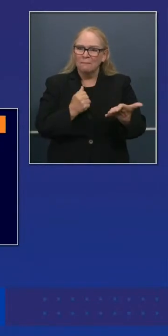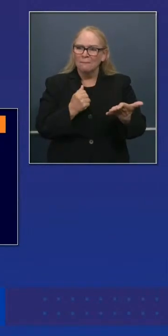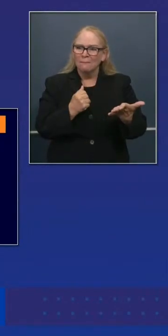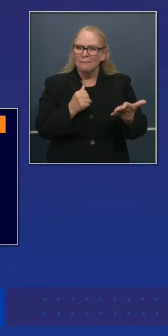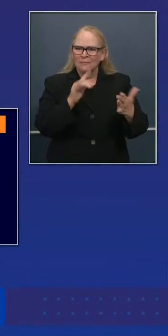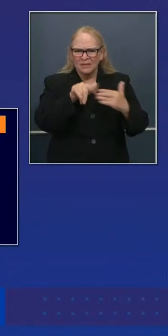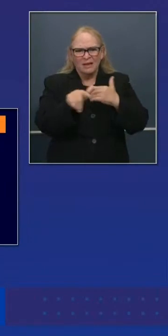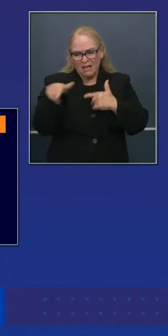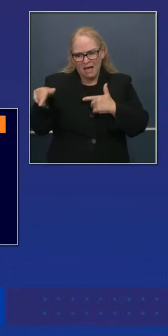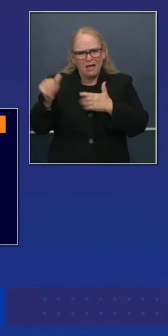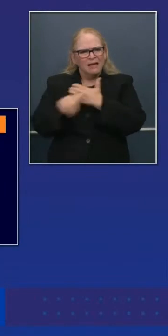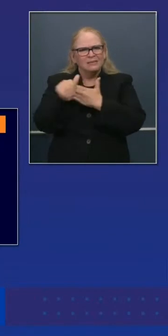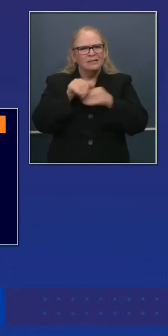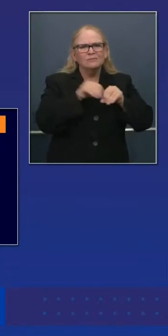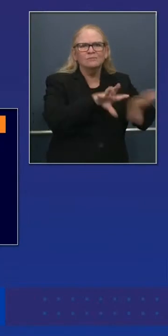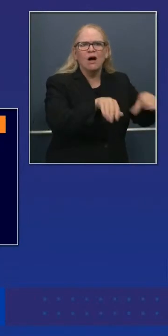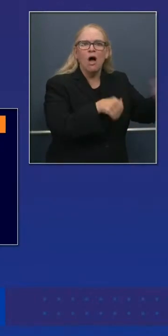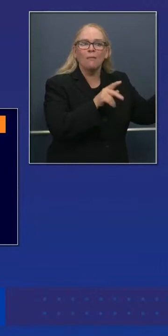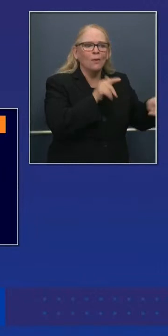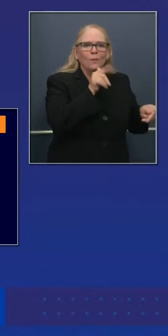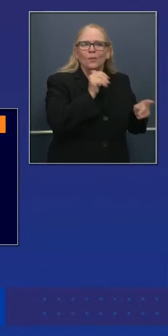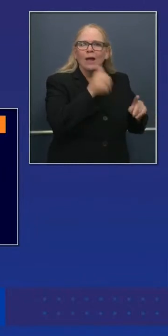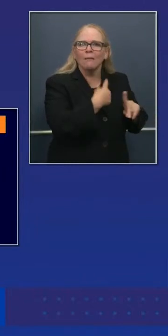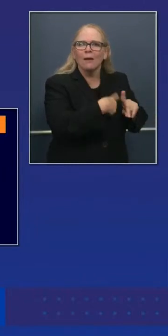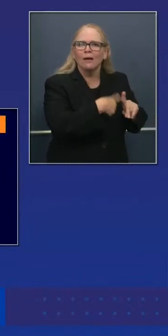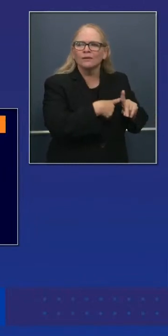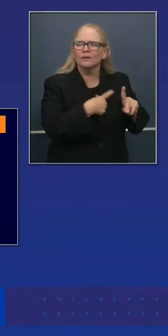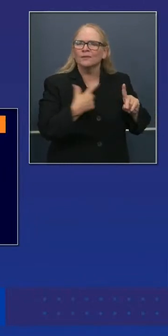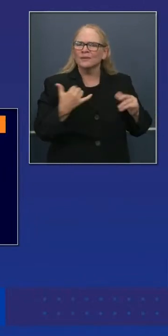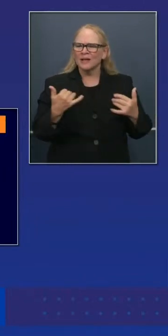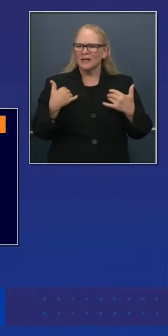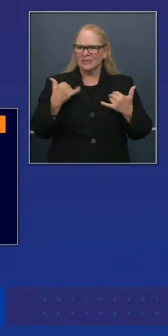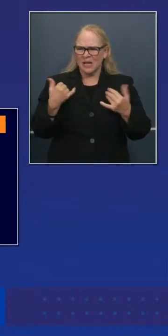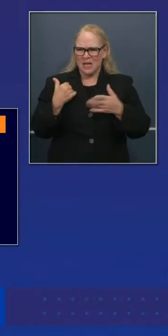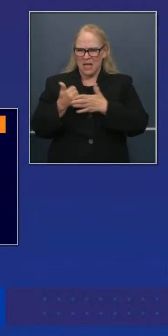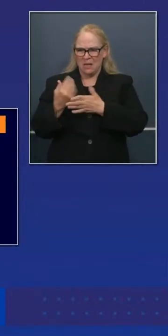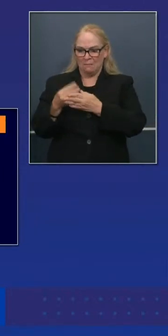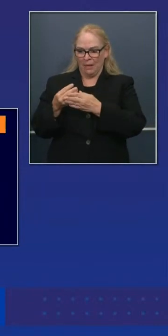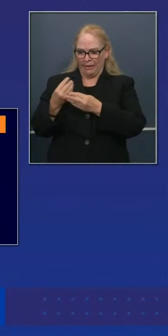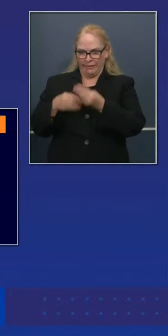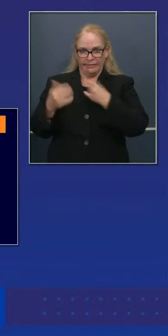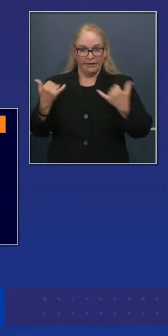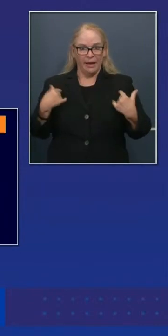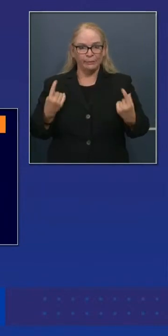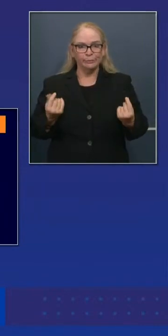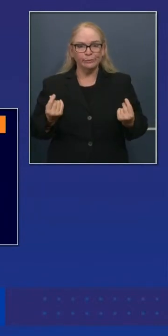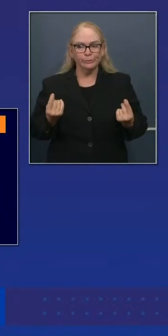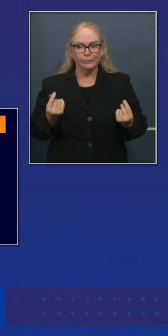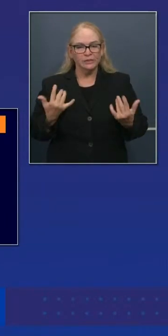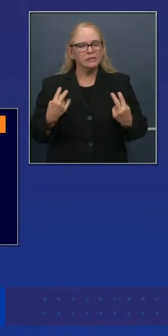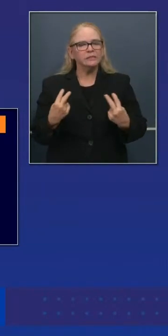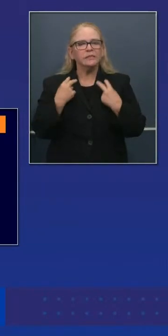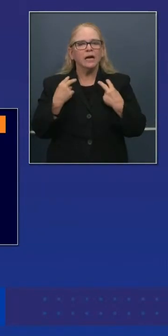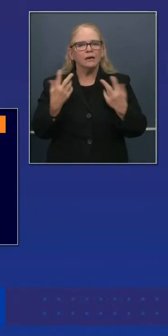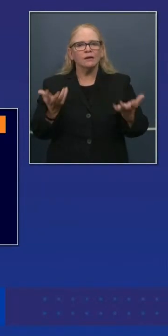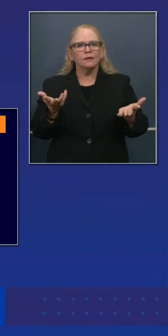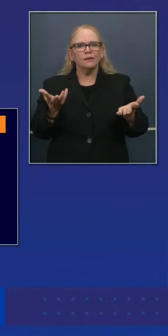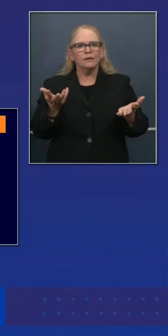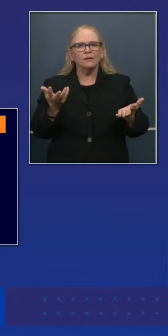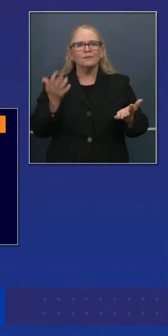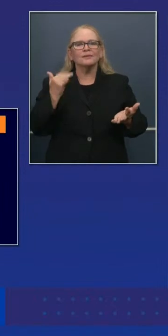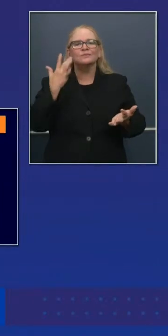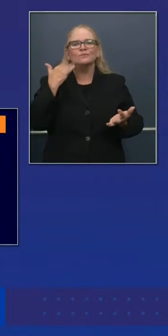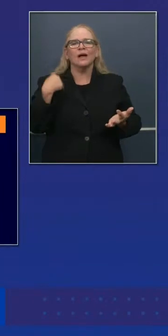of some desperation for their livelihood. It is foundational in our efforts to ultimately not only bend this curve,